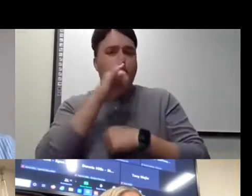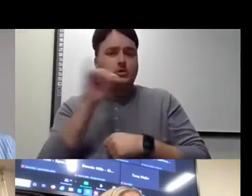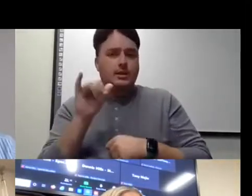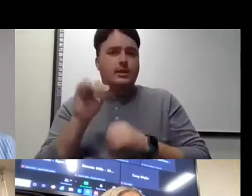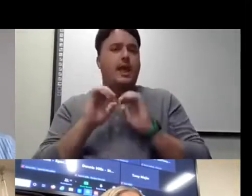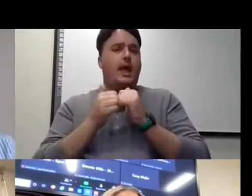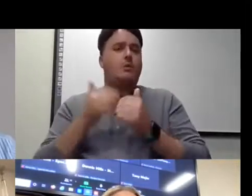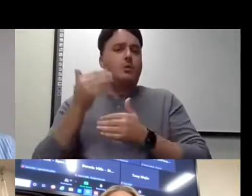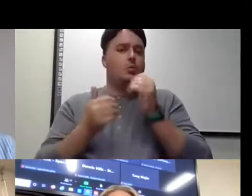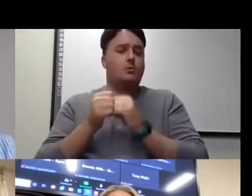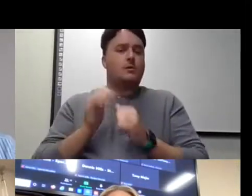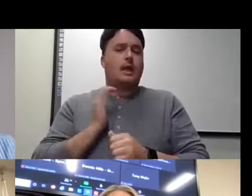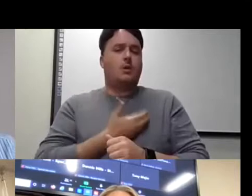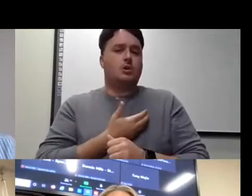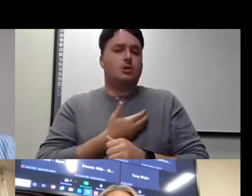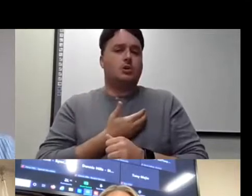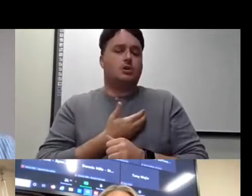work with our,